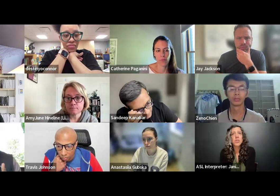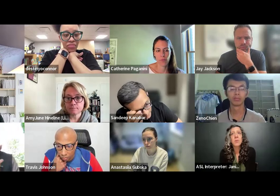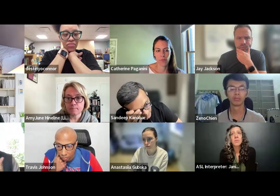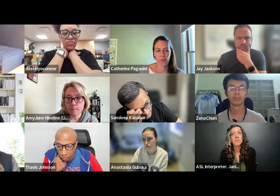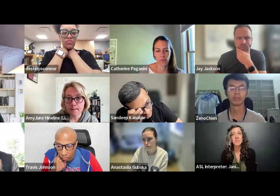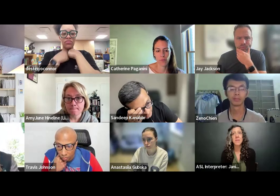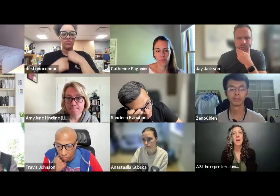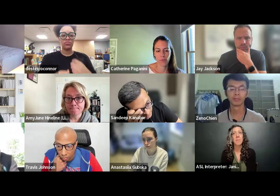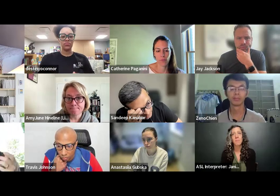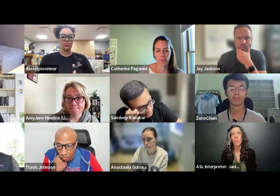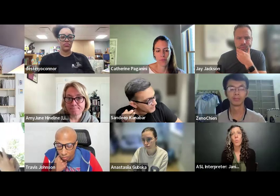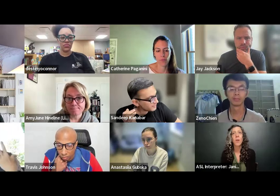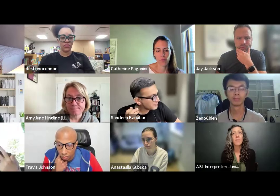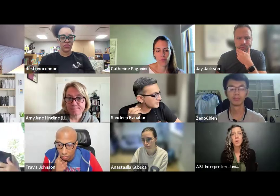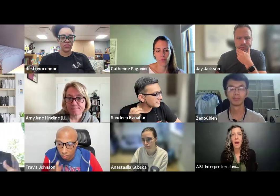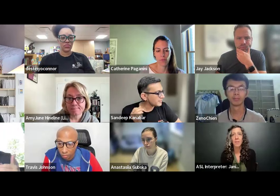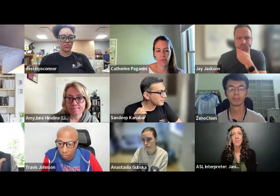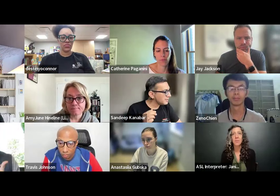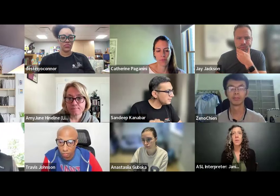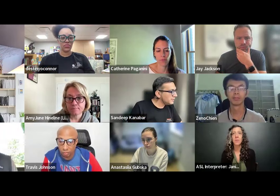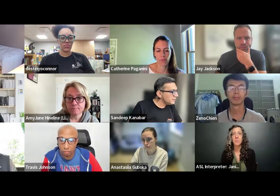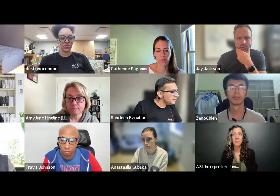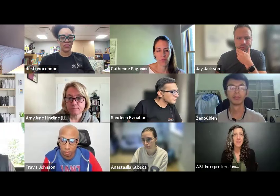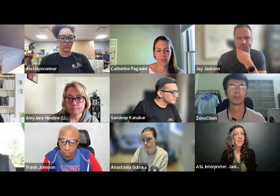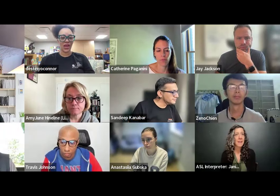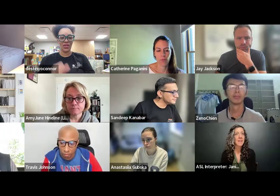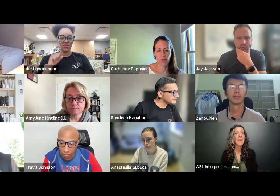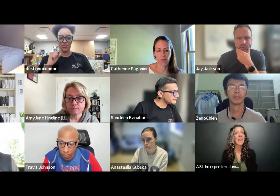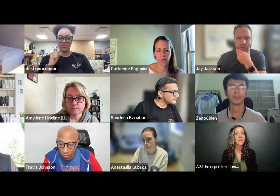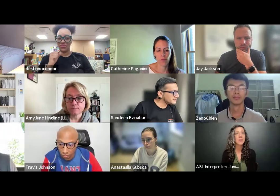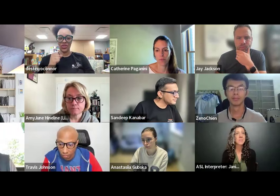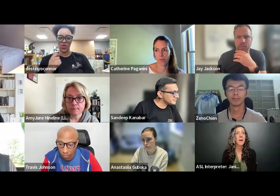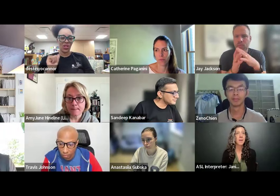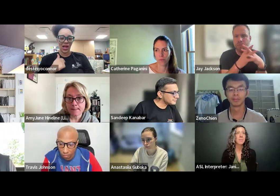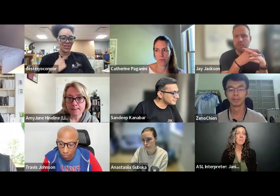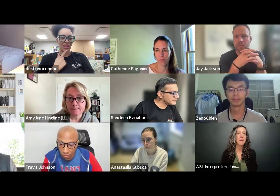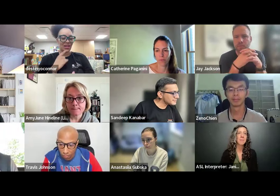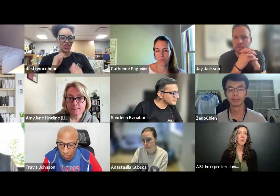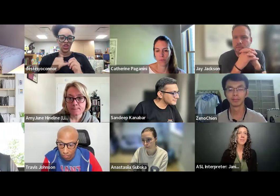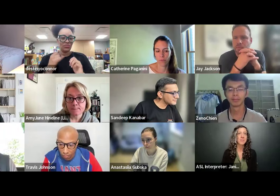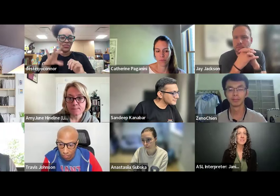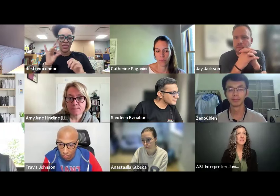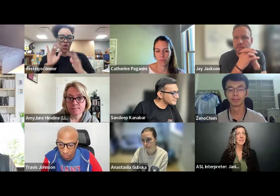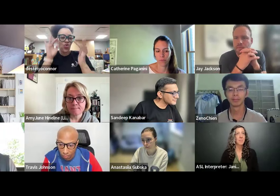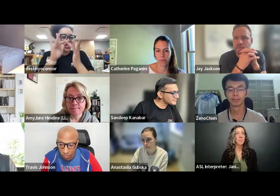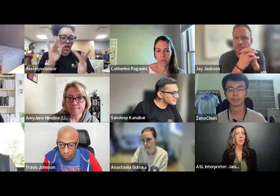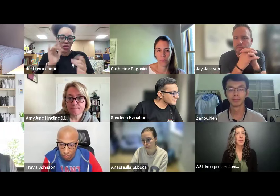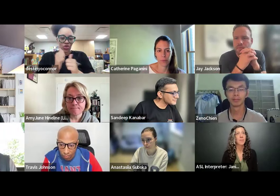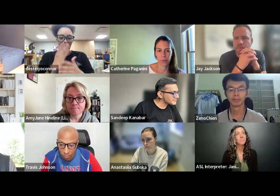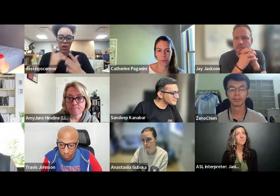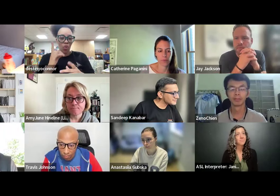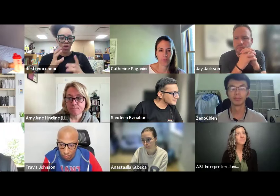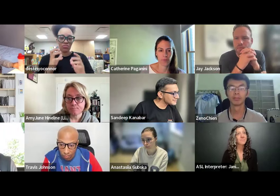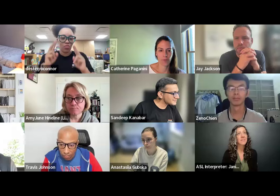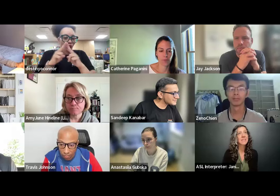just contribute some time, whatever you have, you know. And in the end, it'll inspire many more than just the people